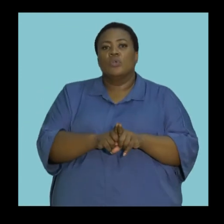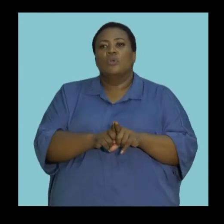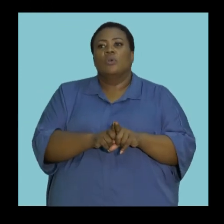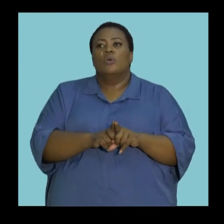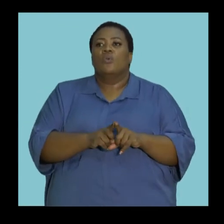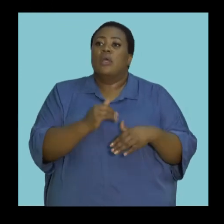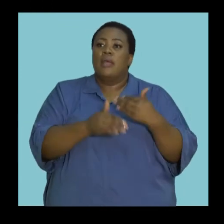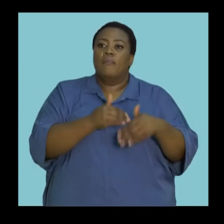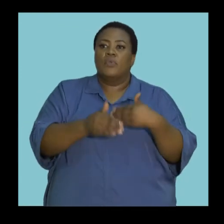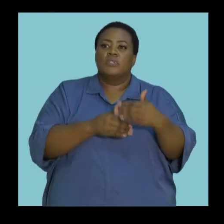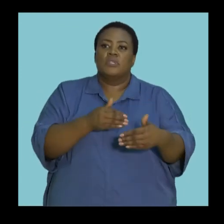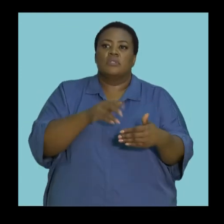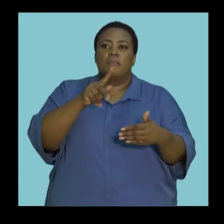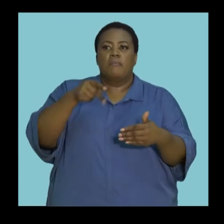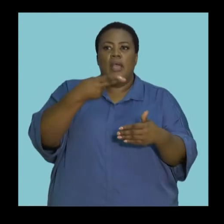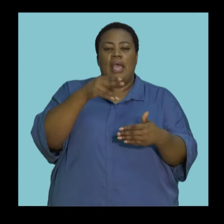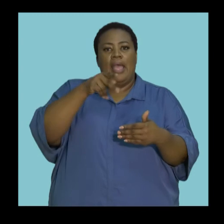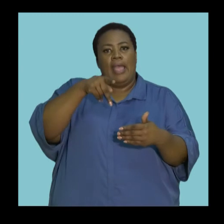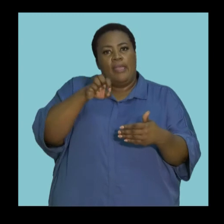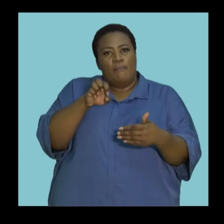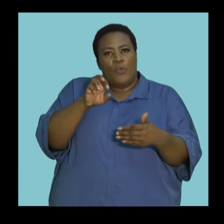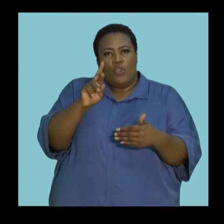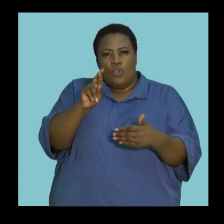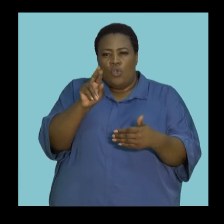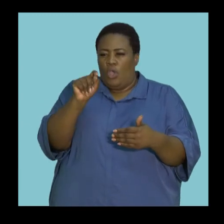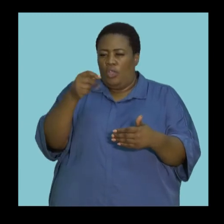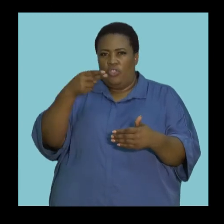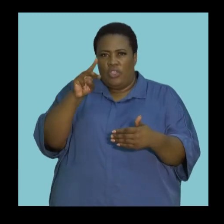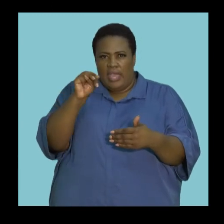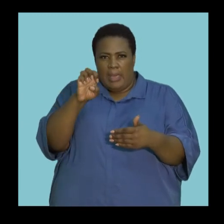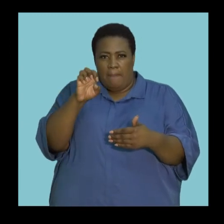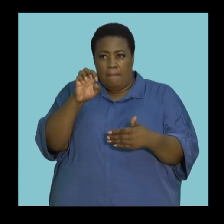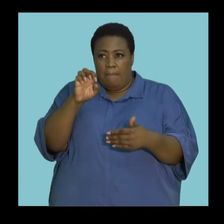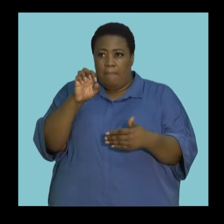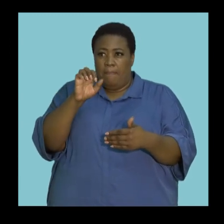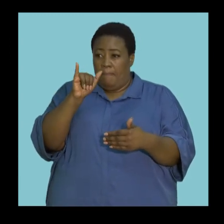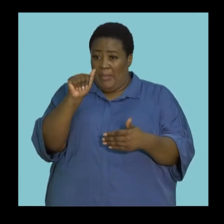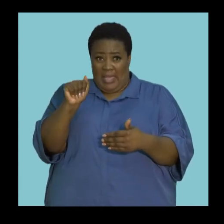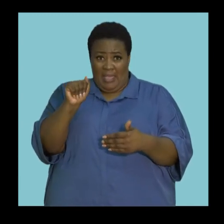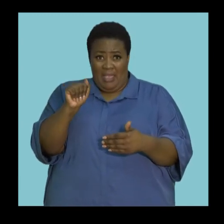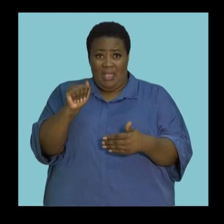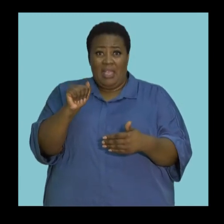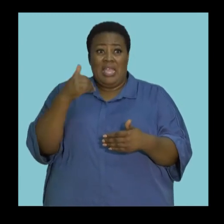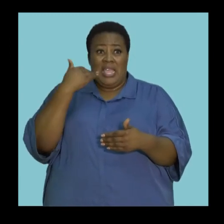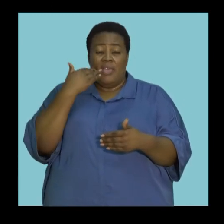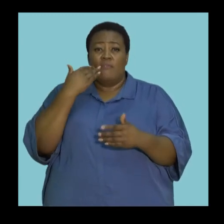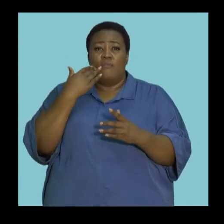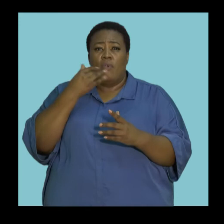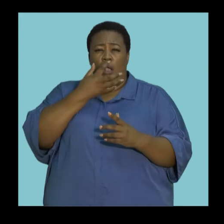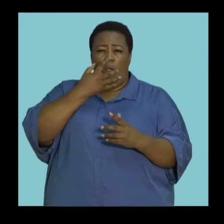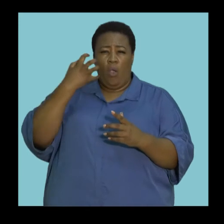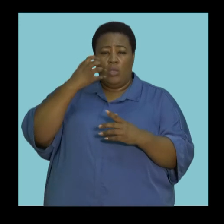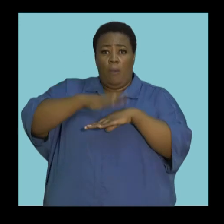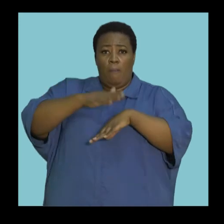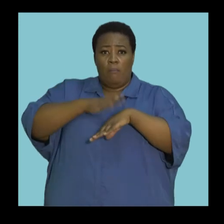again, due to the process called hyperthermia, which is when the temperature exceeds body temperature. And the ages